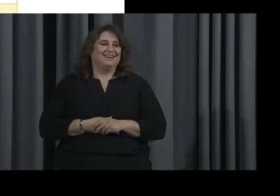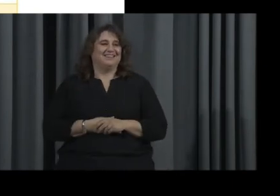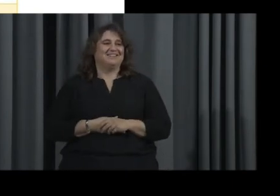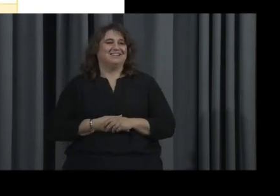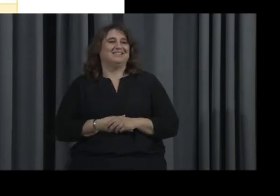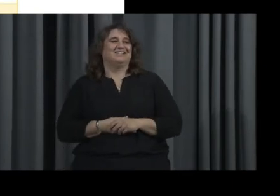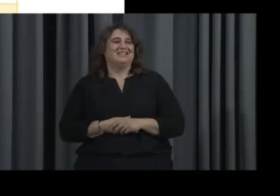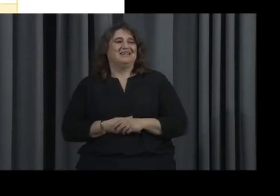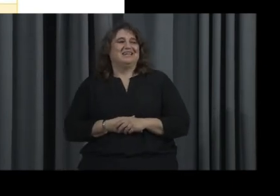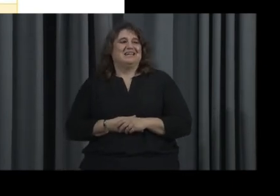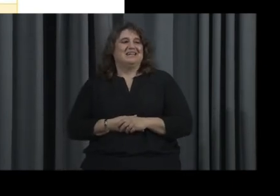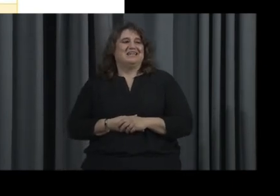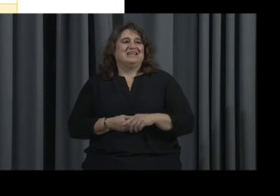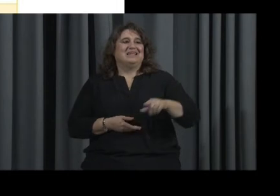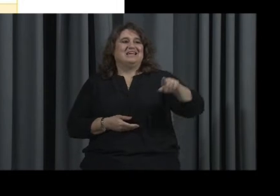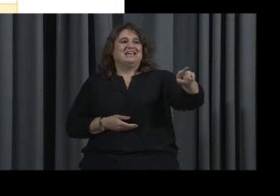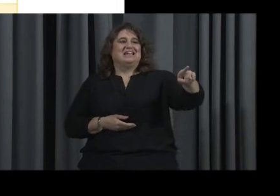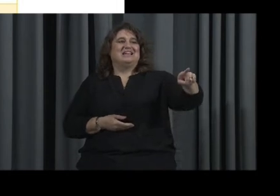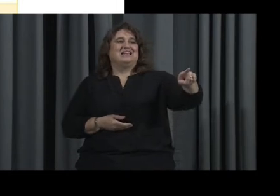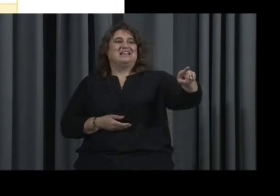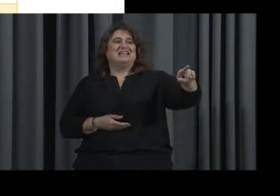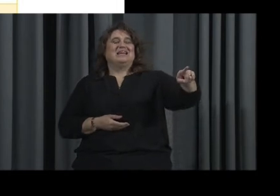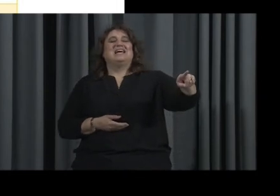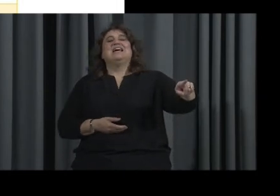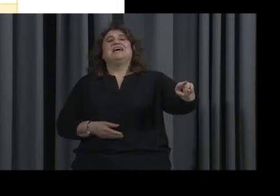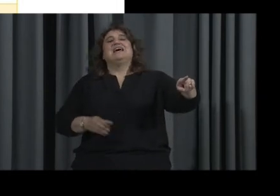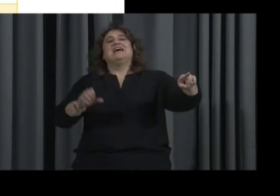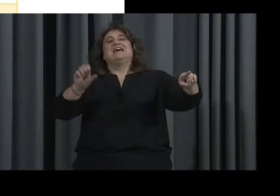How about for me, senior discounts?